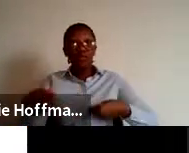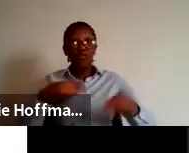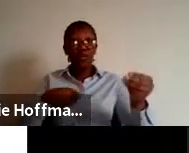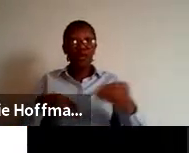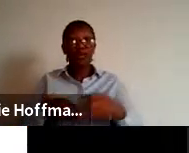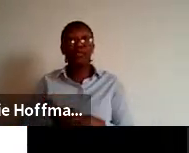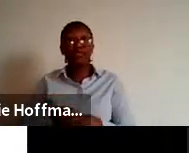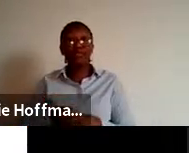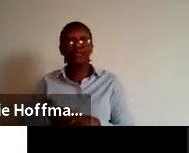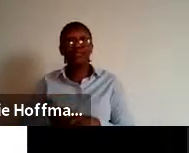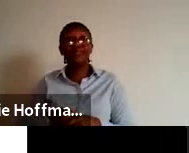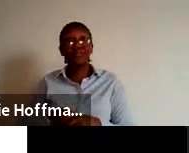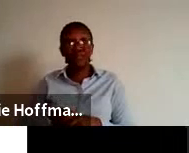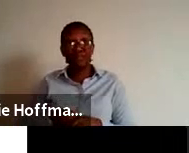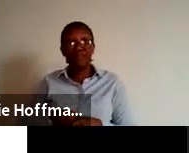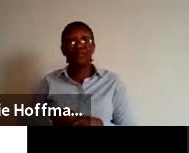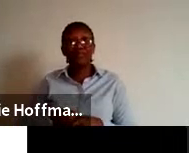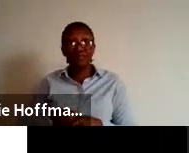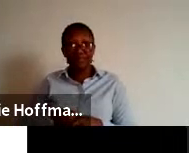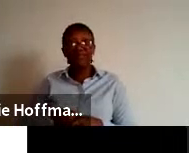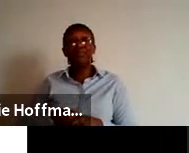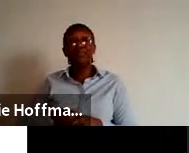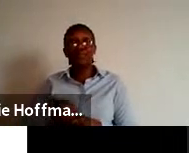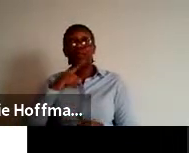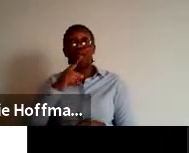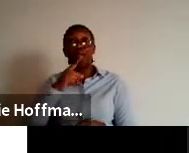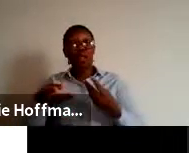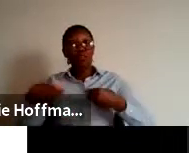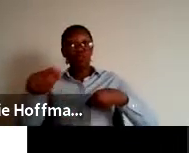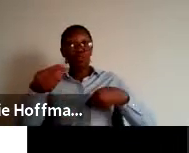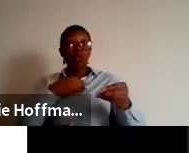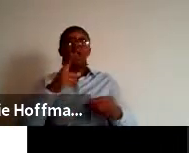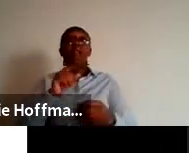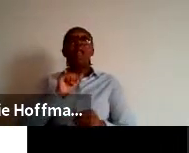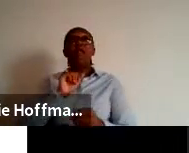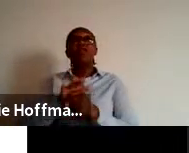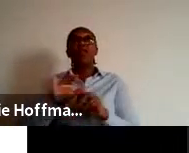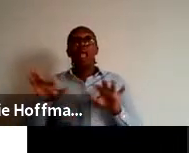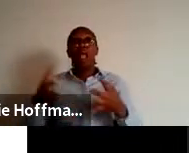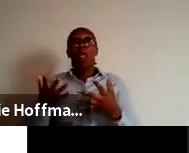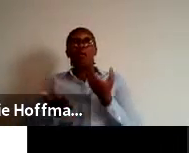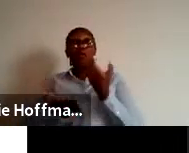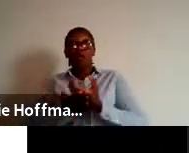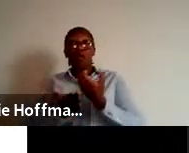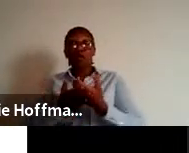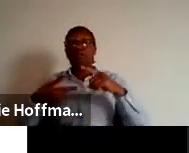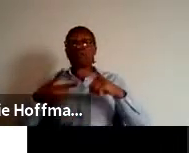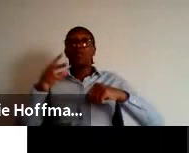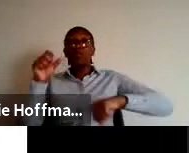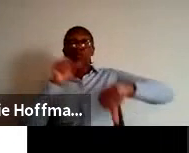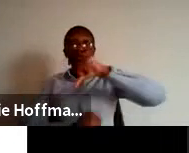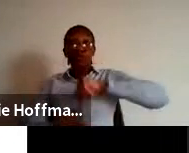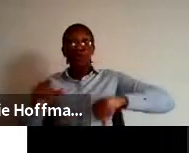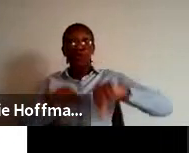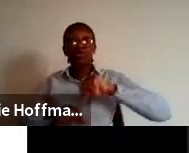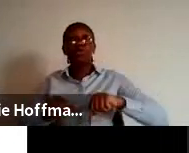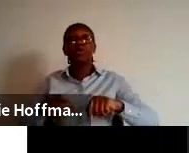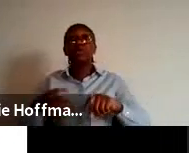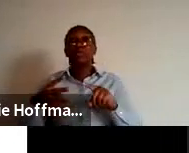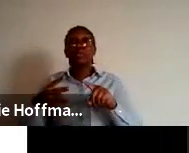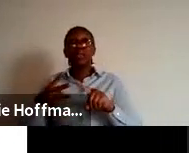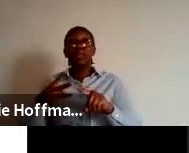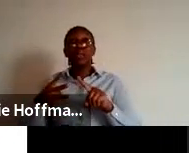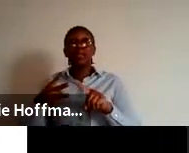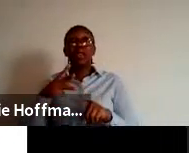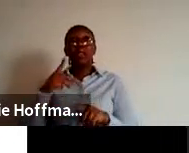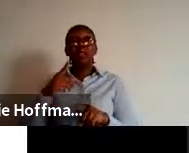to the economy and the social being of the community, as well as the implications thereof,